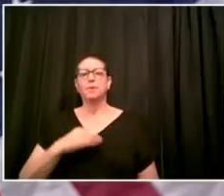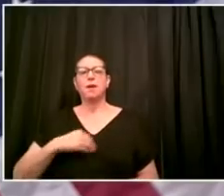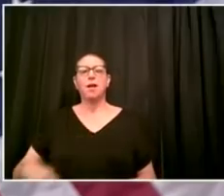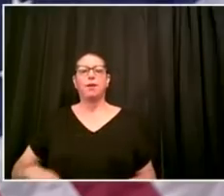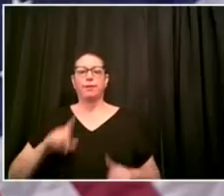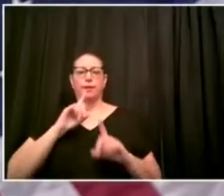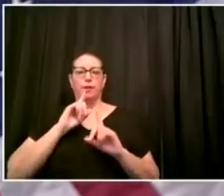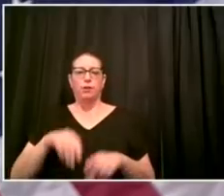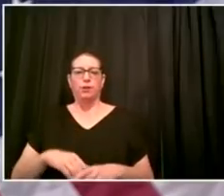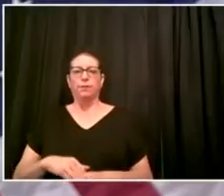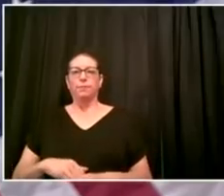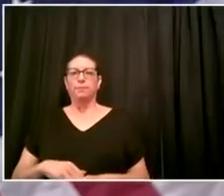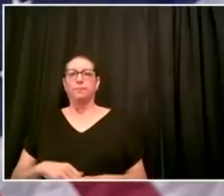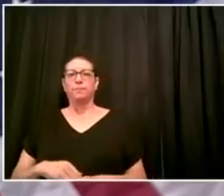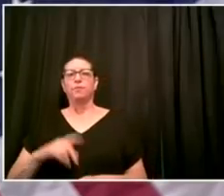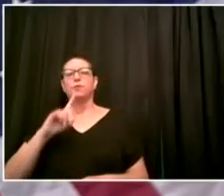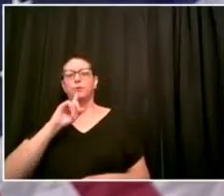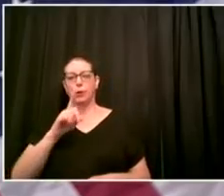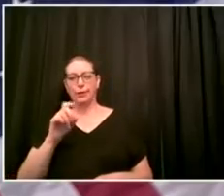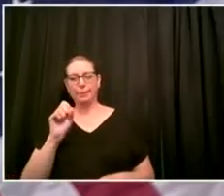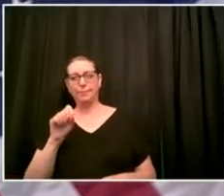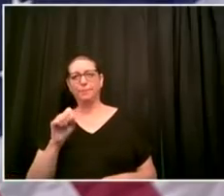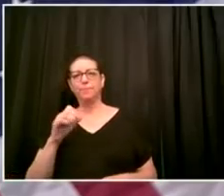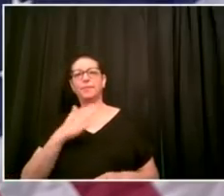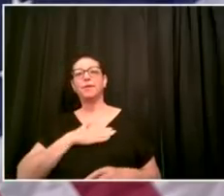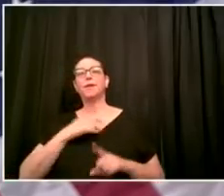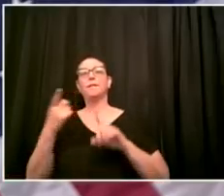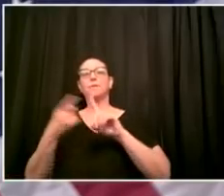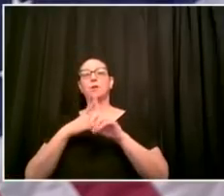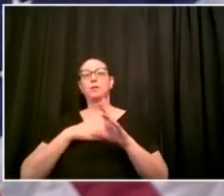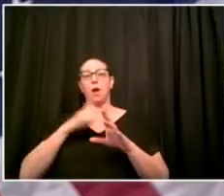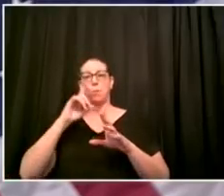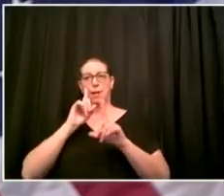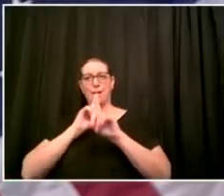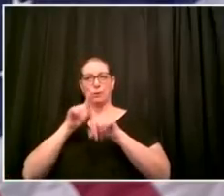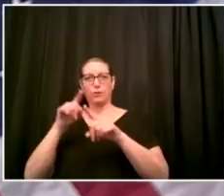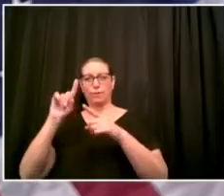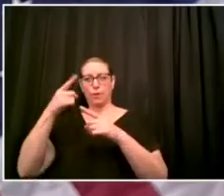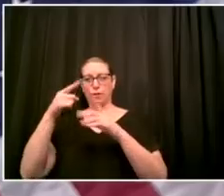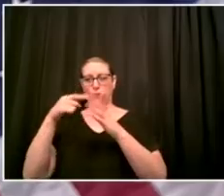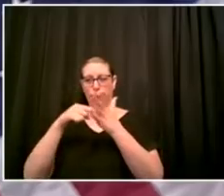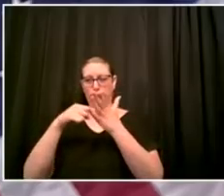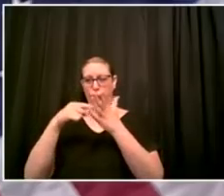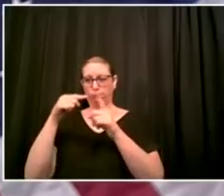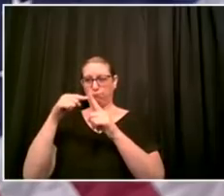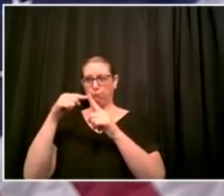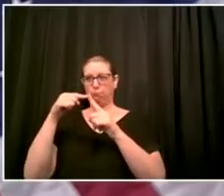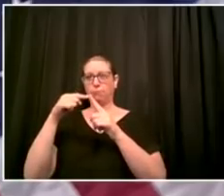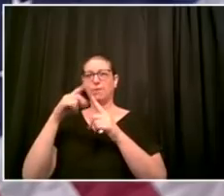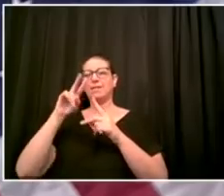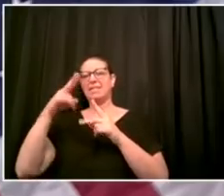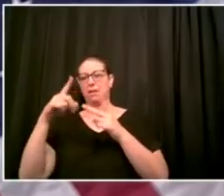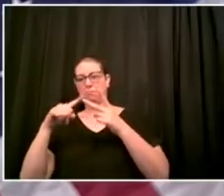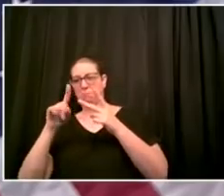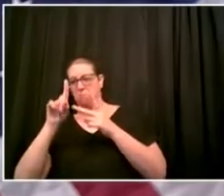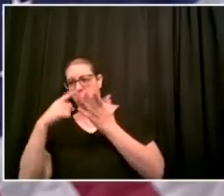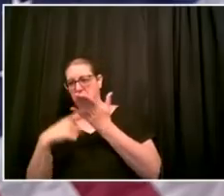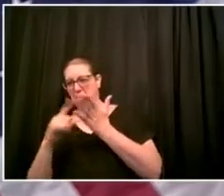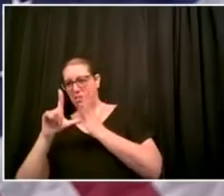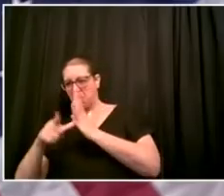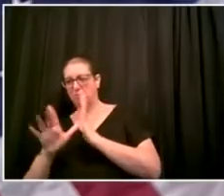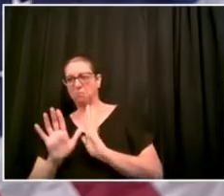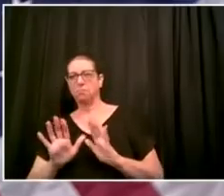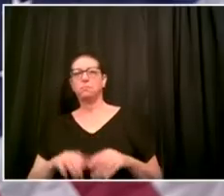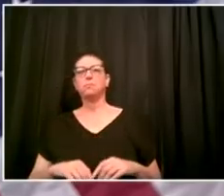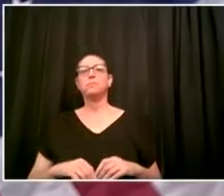my view of the work that Annabelle will be doing, and Ted will talk in more detail. On the monitor, look, we've been working